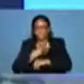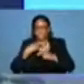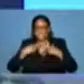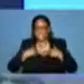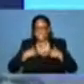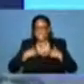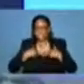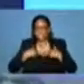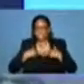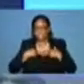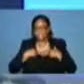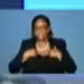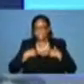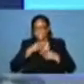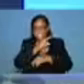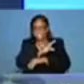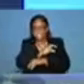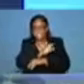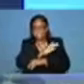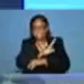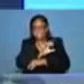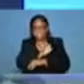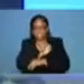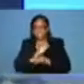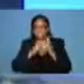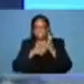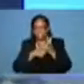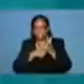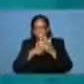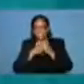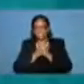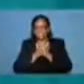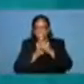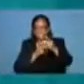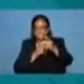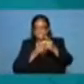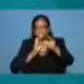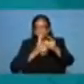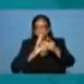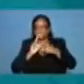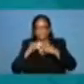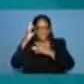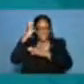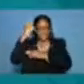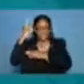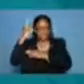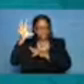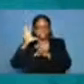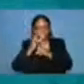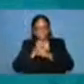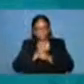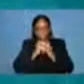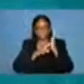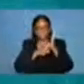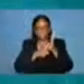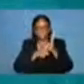Statistical Institute, Nerissa Gibson, listed the numbers. The data pertaining to educational attainment show